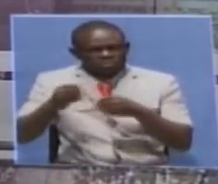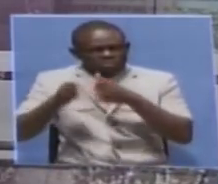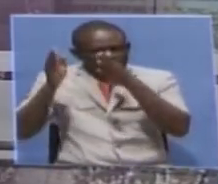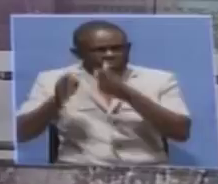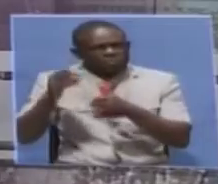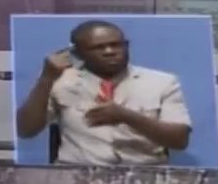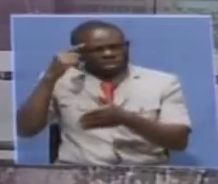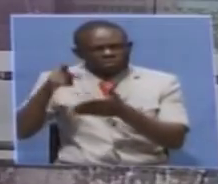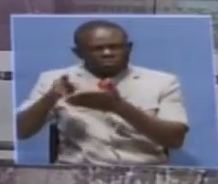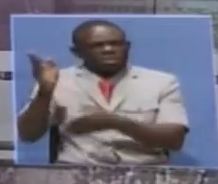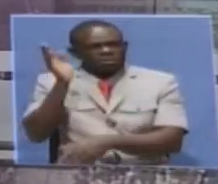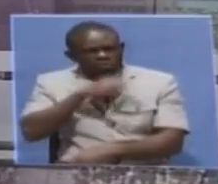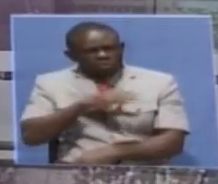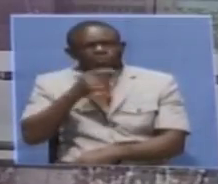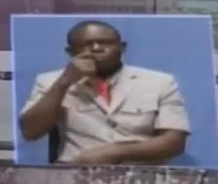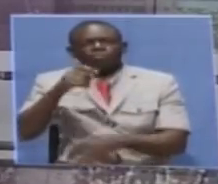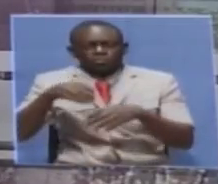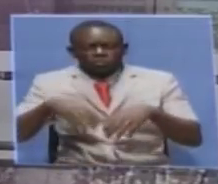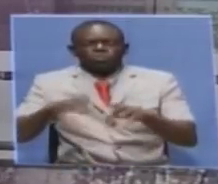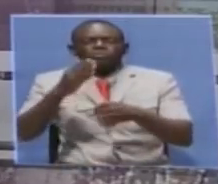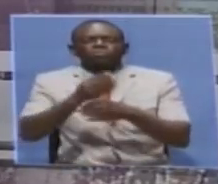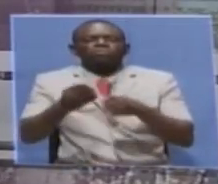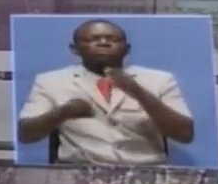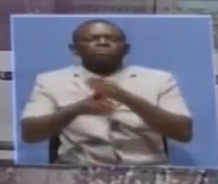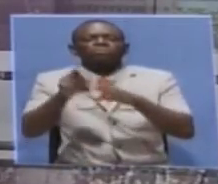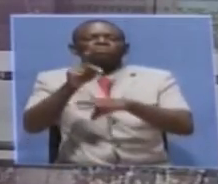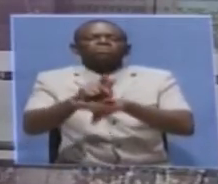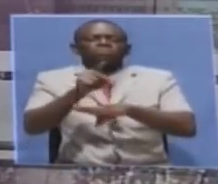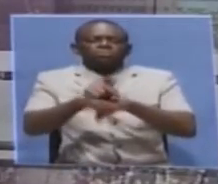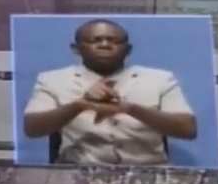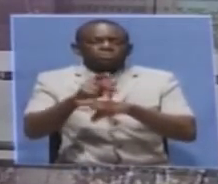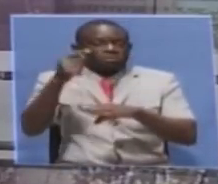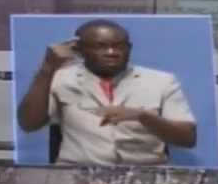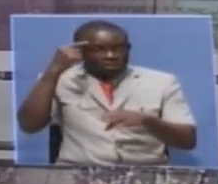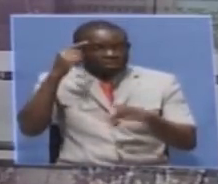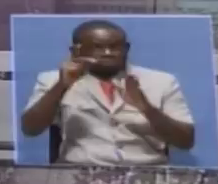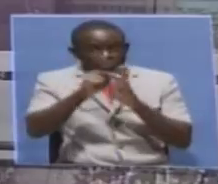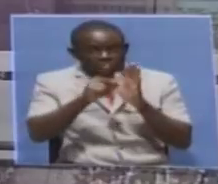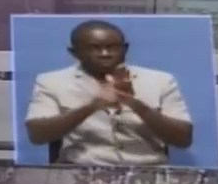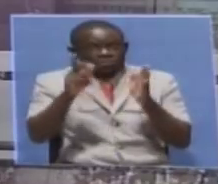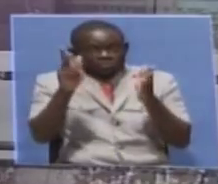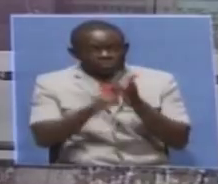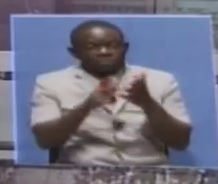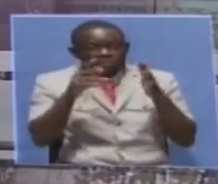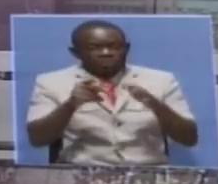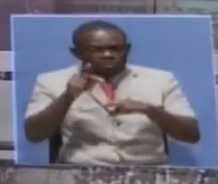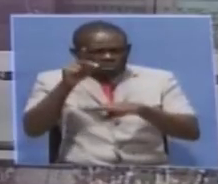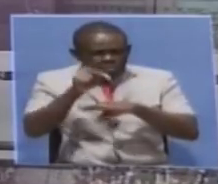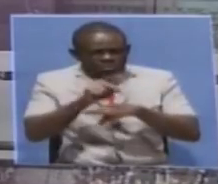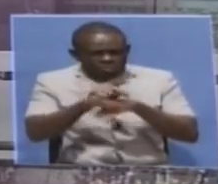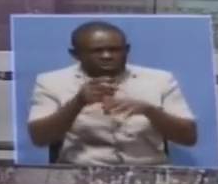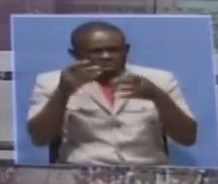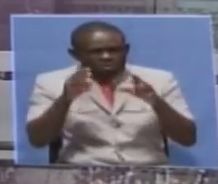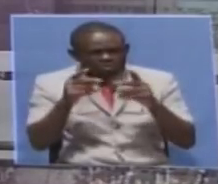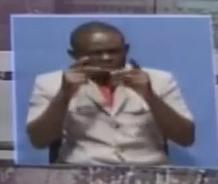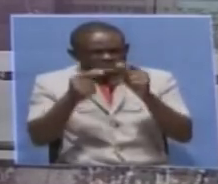for and help government achieve its policy statement of completing projects that are above 80%. Mr. Totela says the